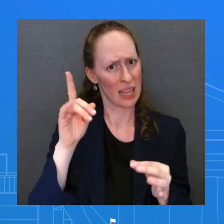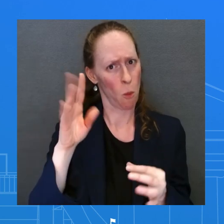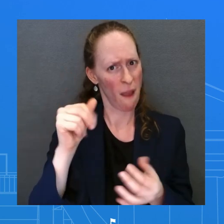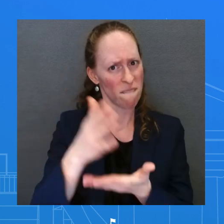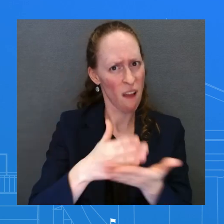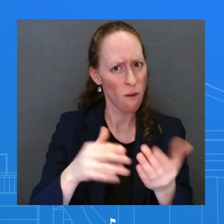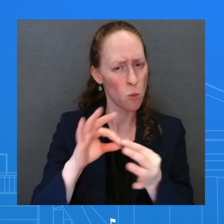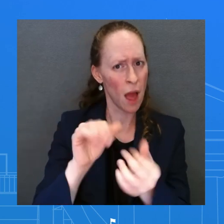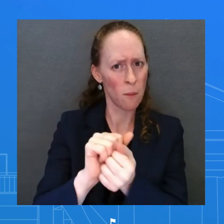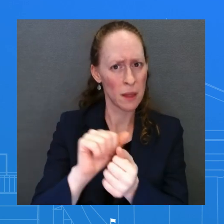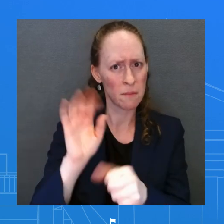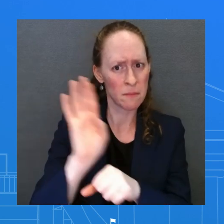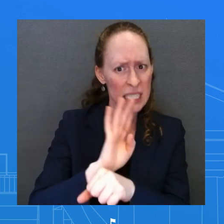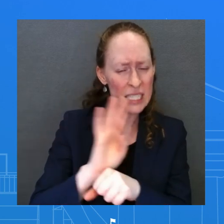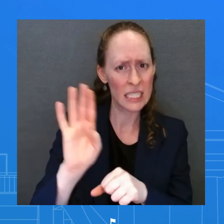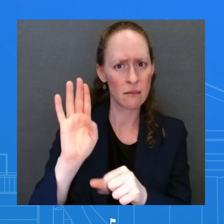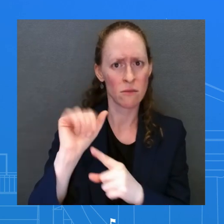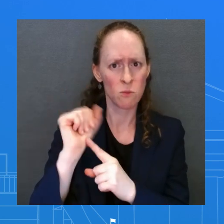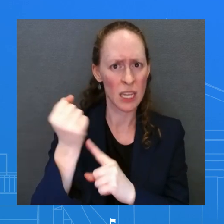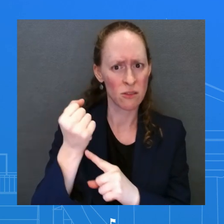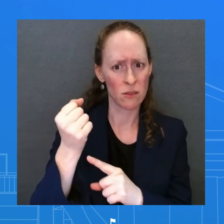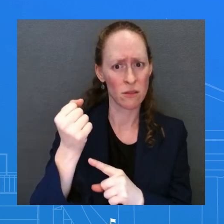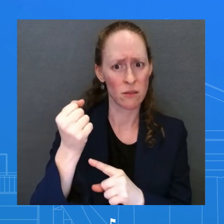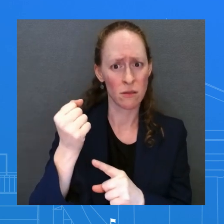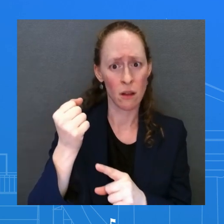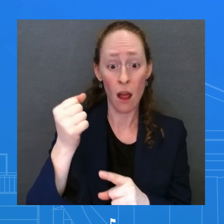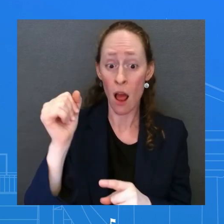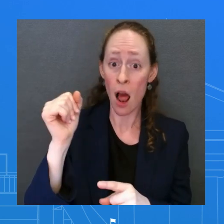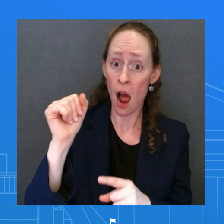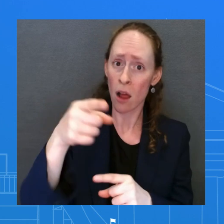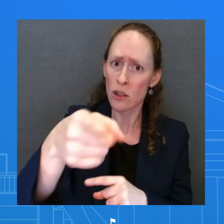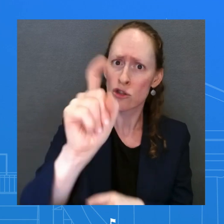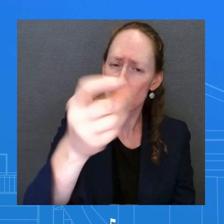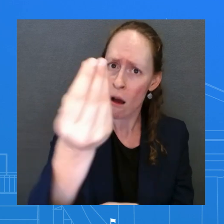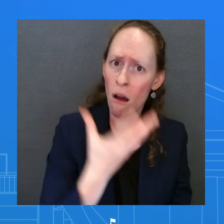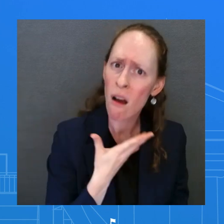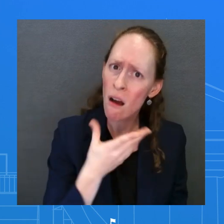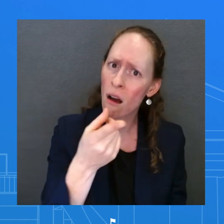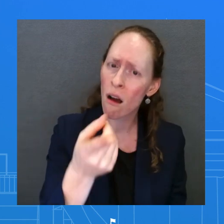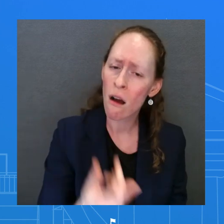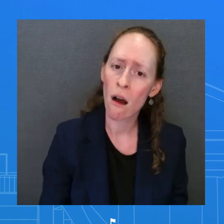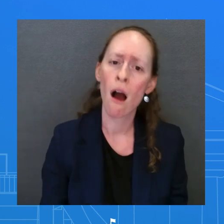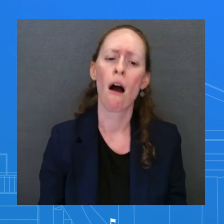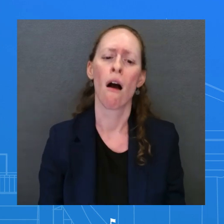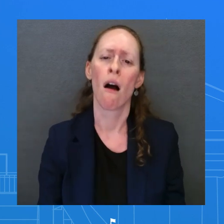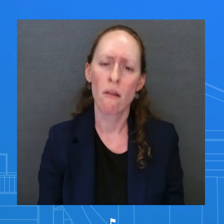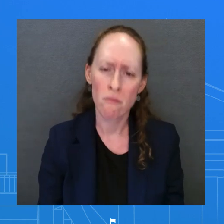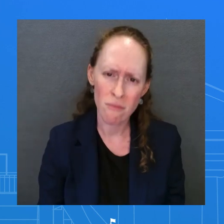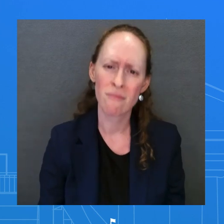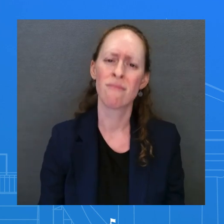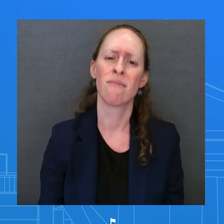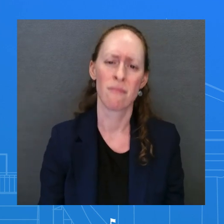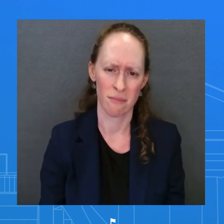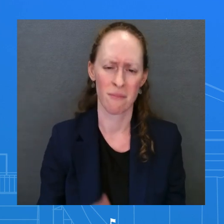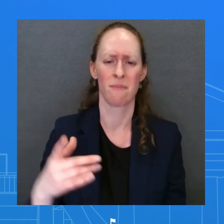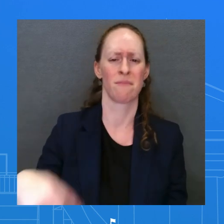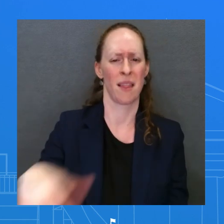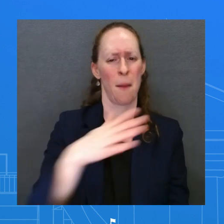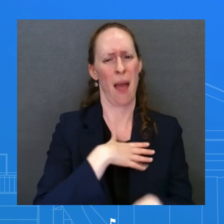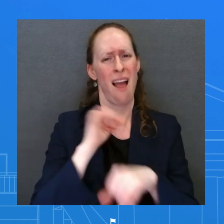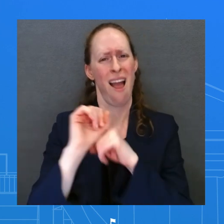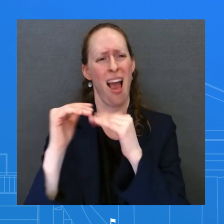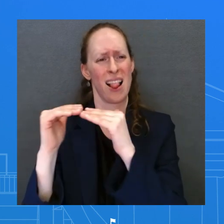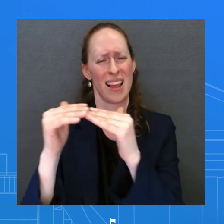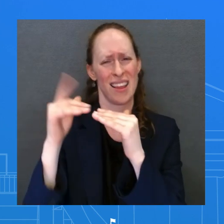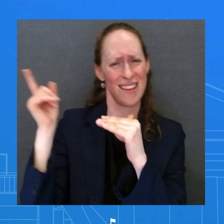the question. I believe my colleague at the White House Counsel has answered this question already, has dealt with this, has made it